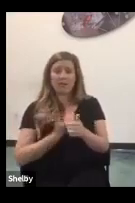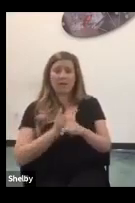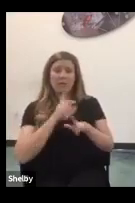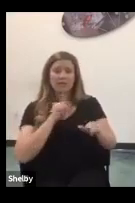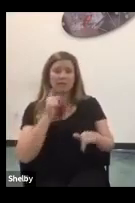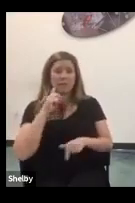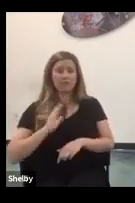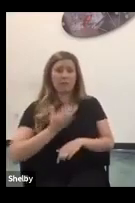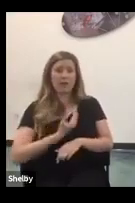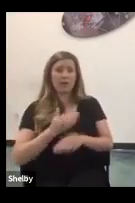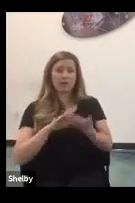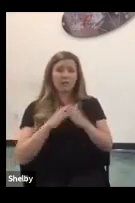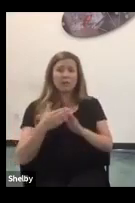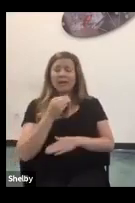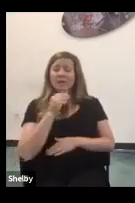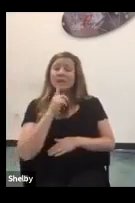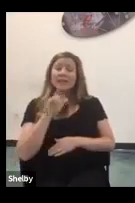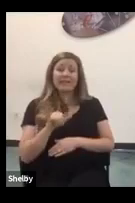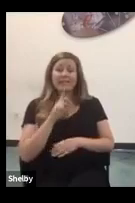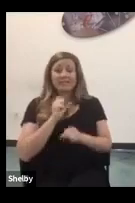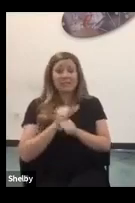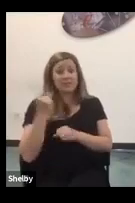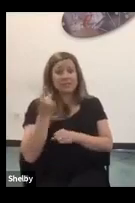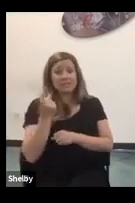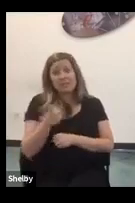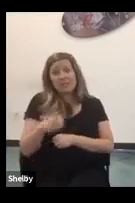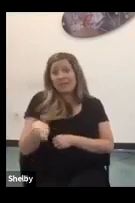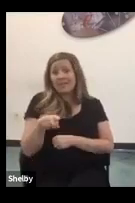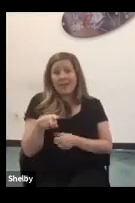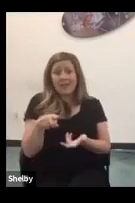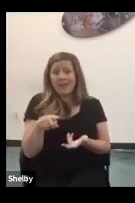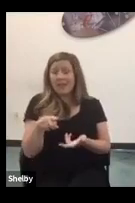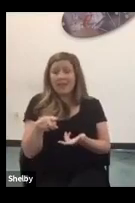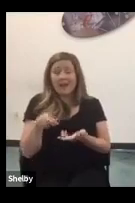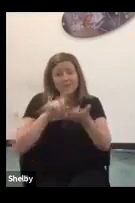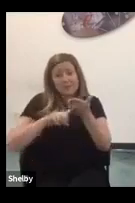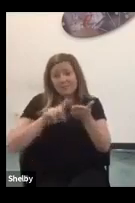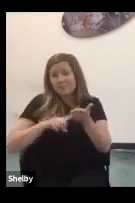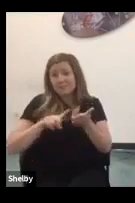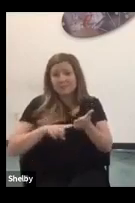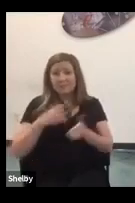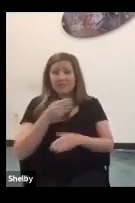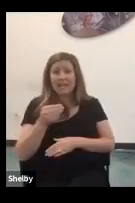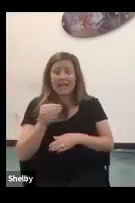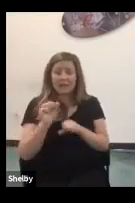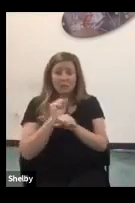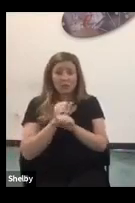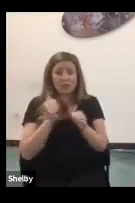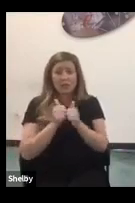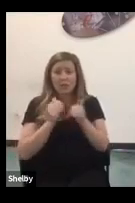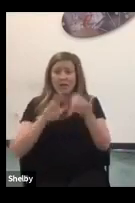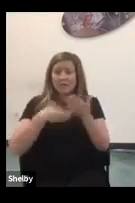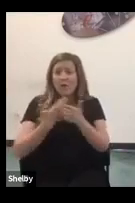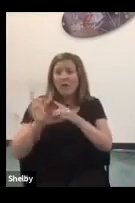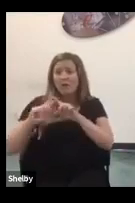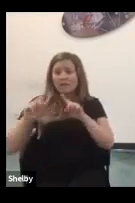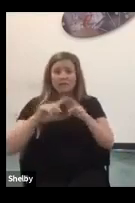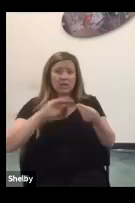our community. And this is definitely something that they have been looking into and working through all the different